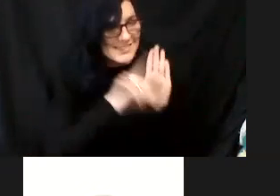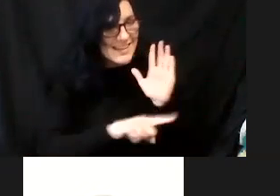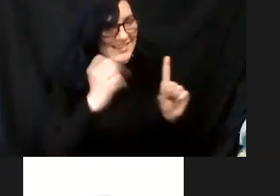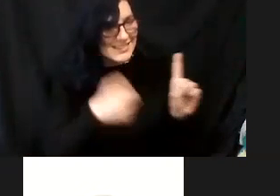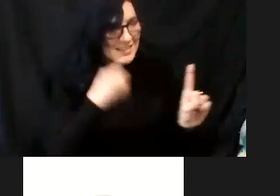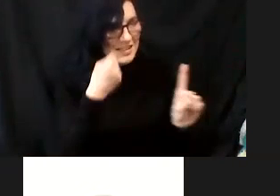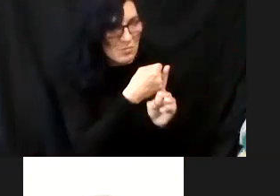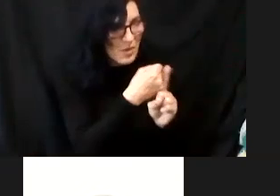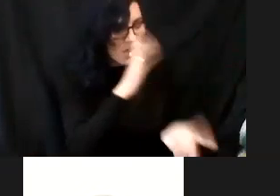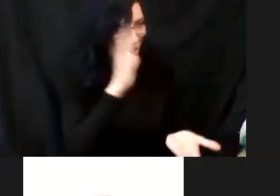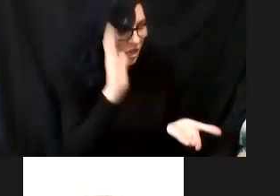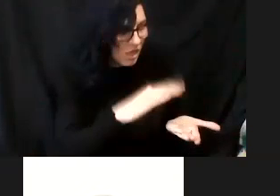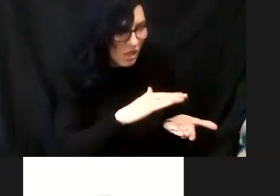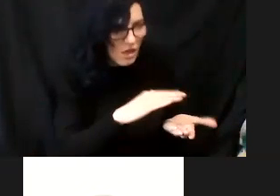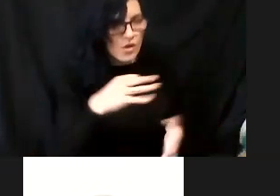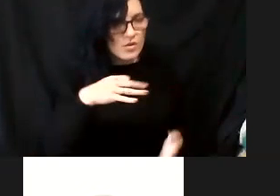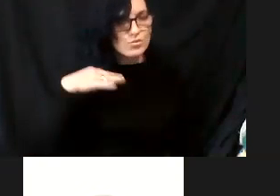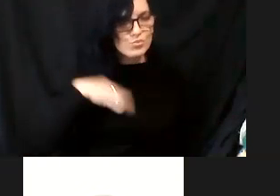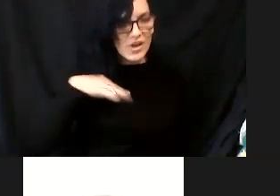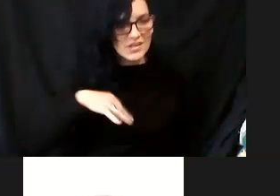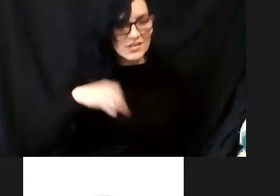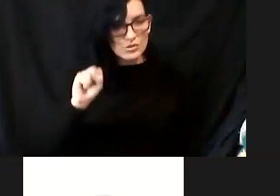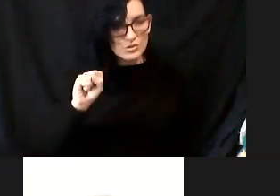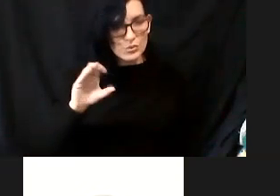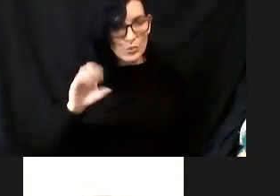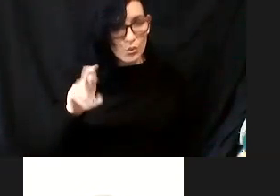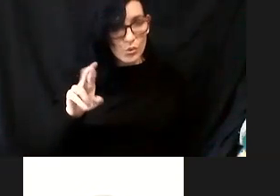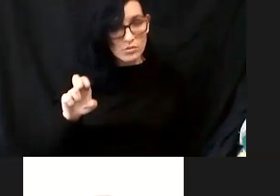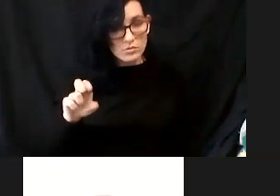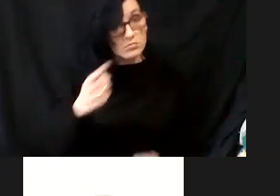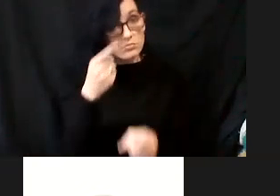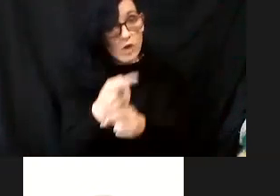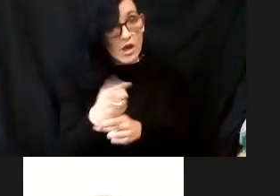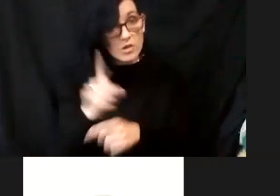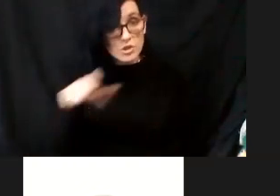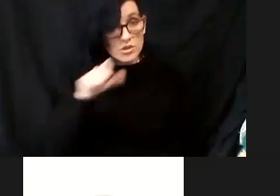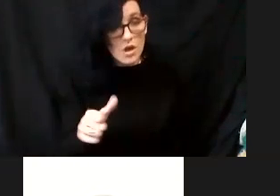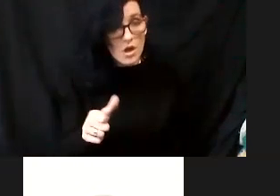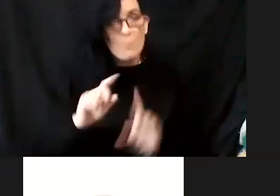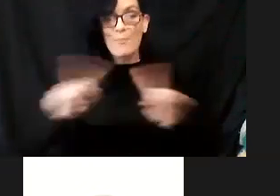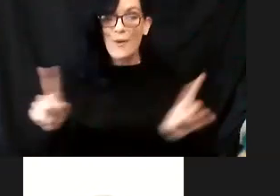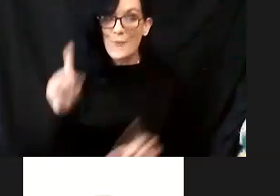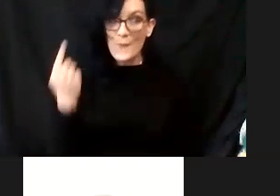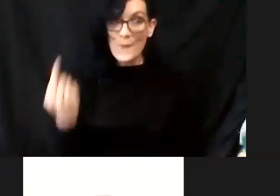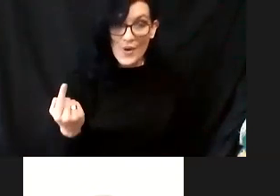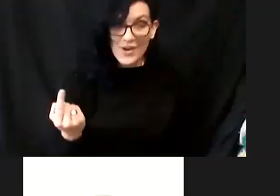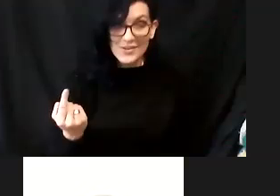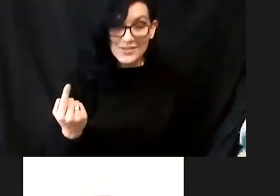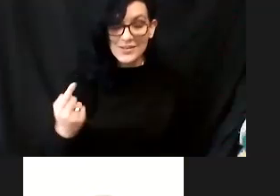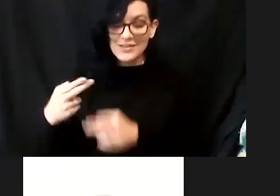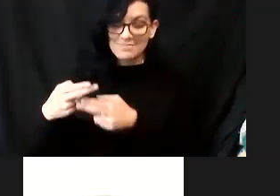However, one student loan servicer that services federal student loans named Great